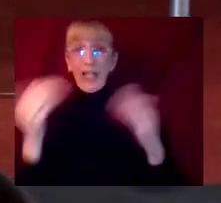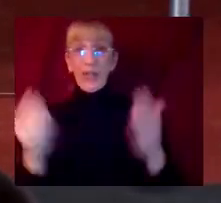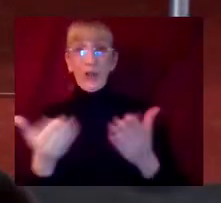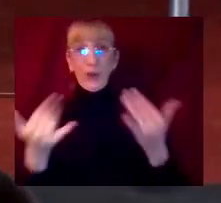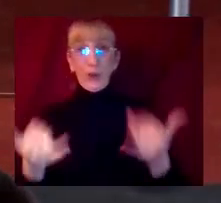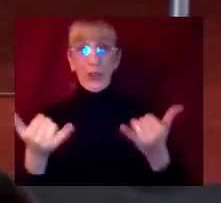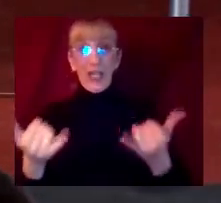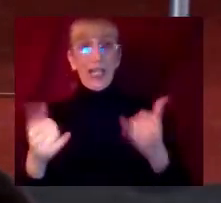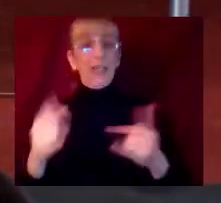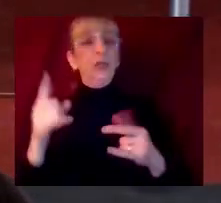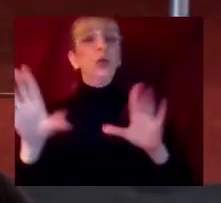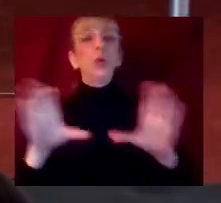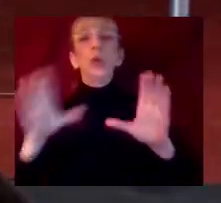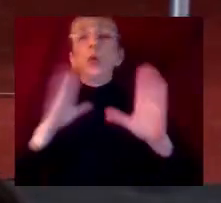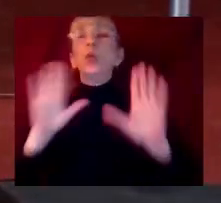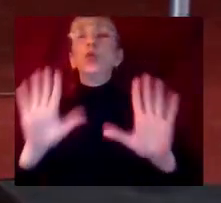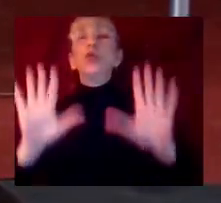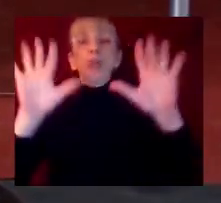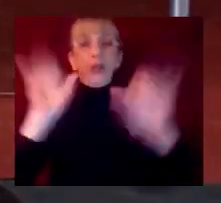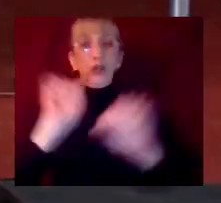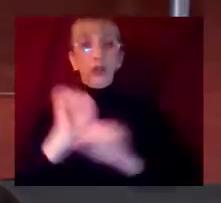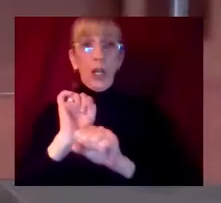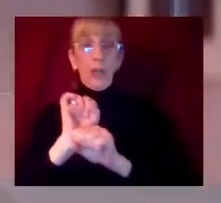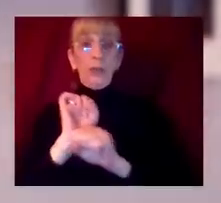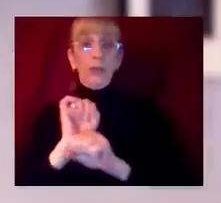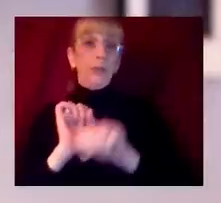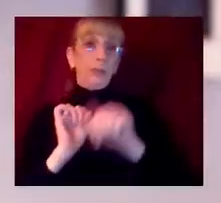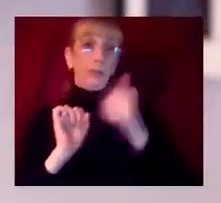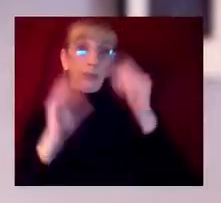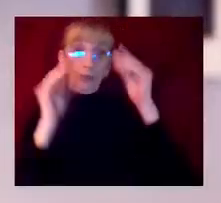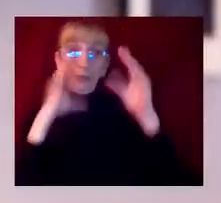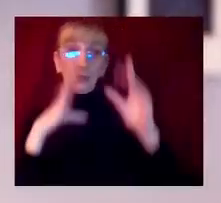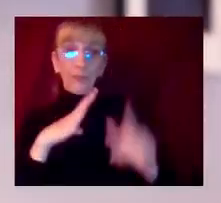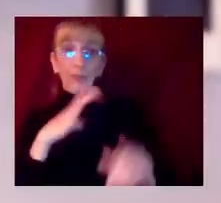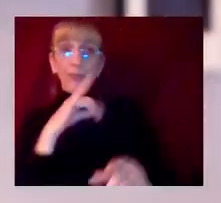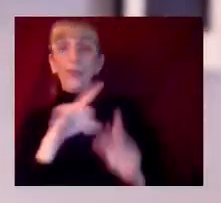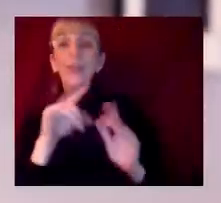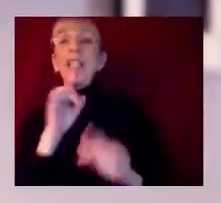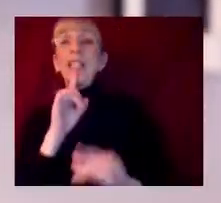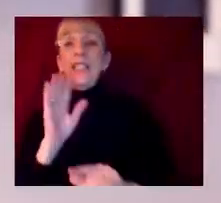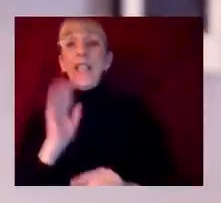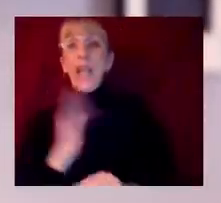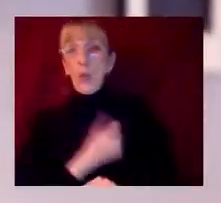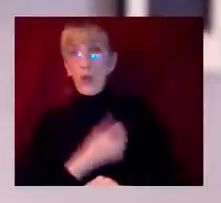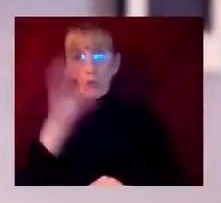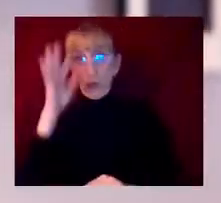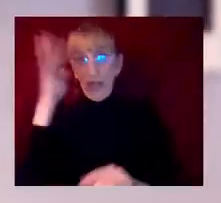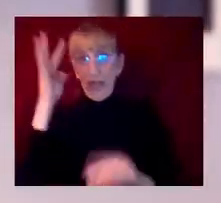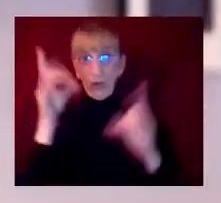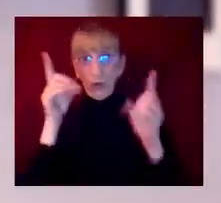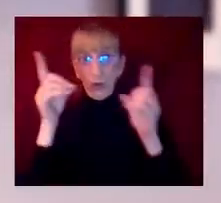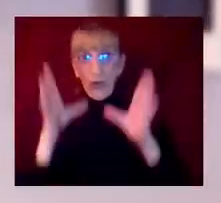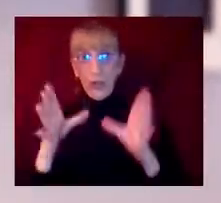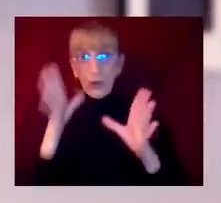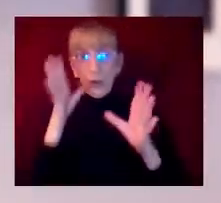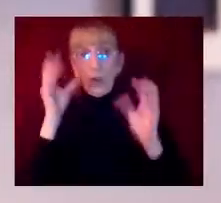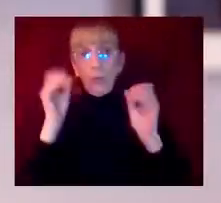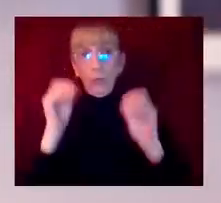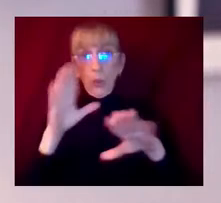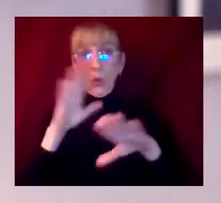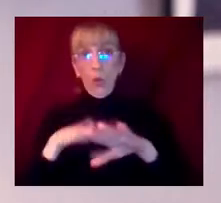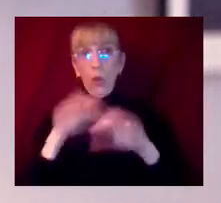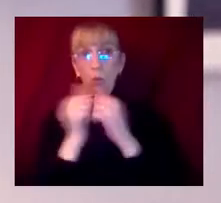such a great job. And this fellow right here, Steve Summers, he's our creative director, and he's going to put this on without breaking my